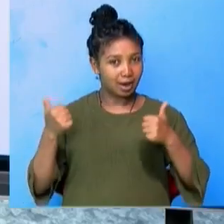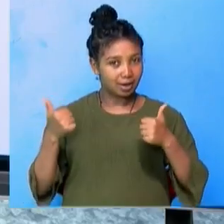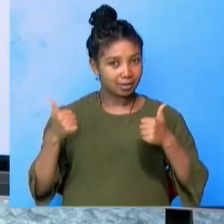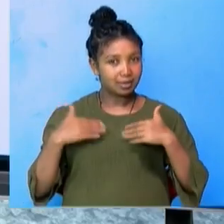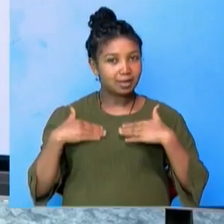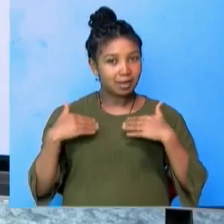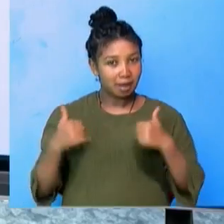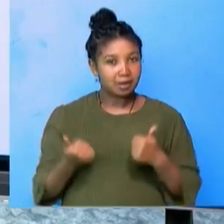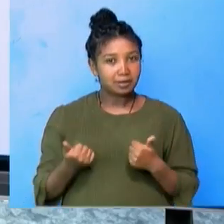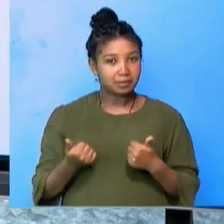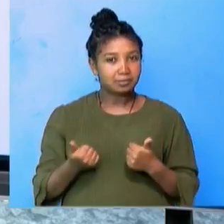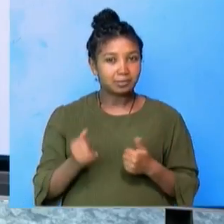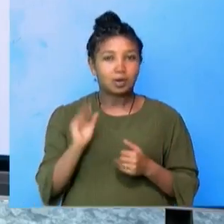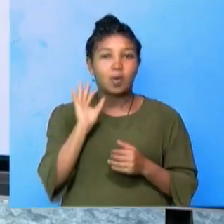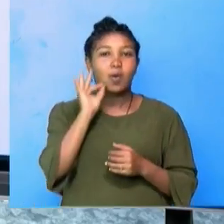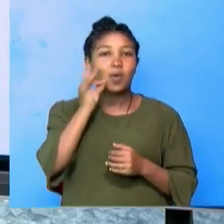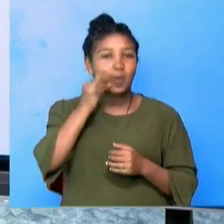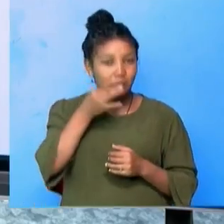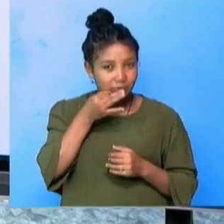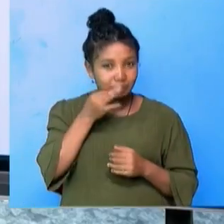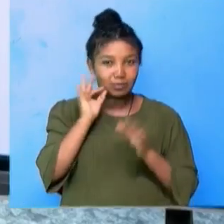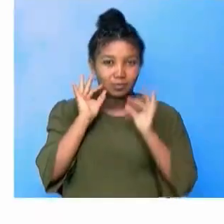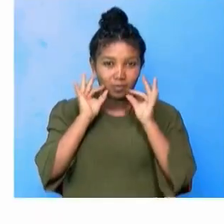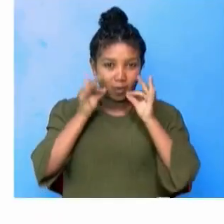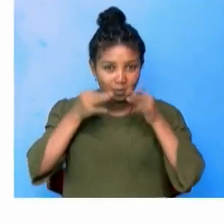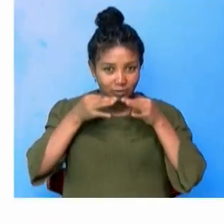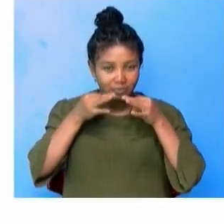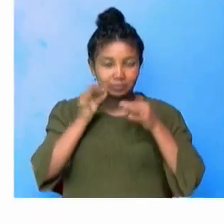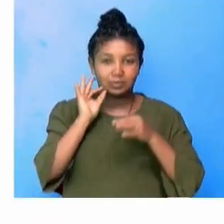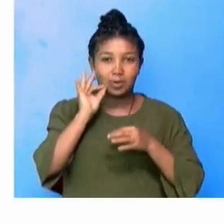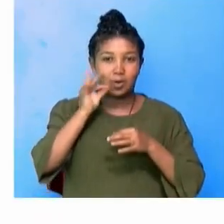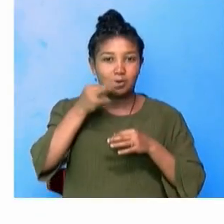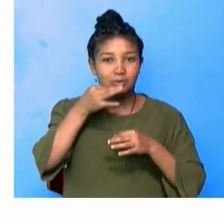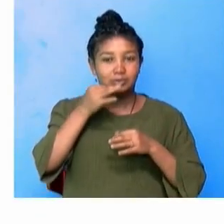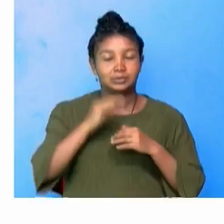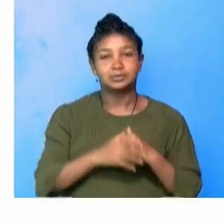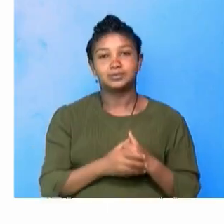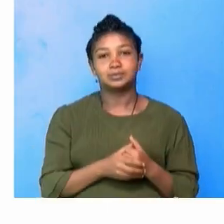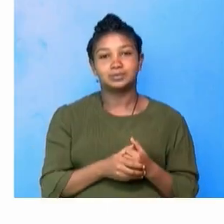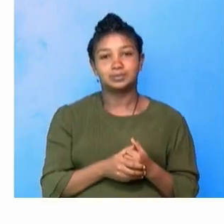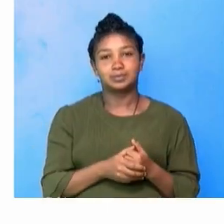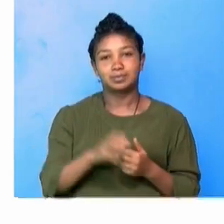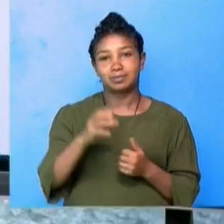Here is old. A, old.